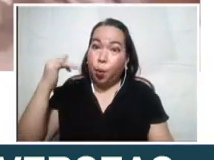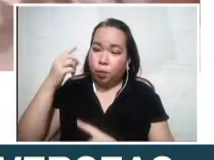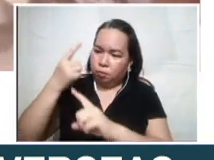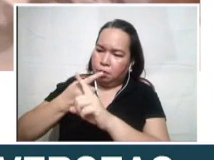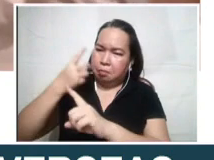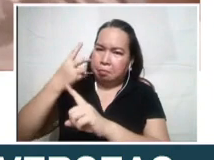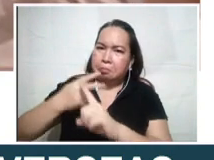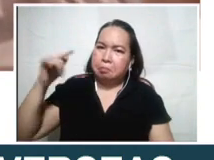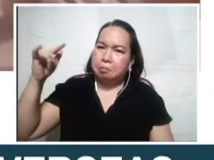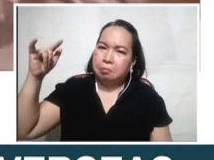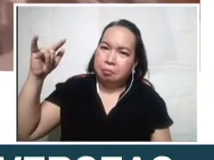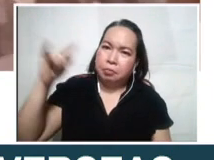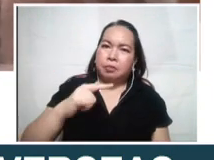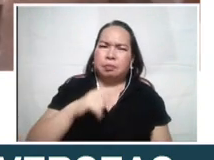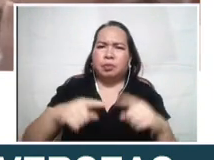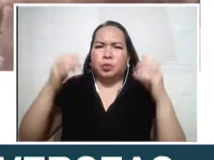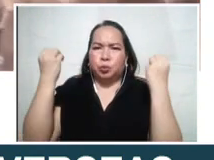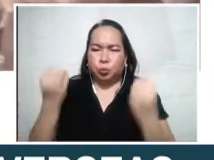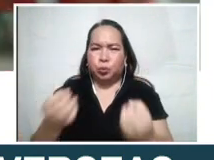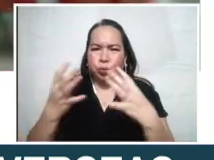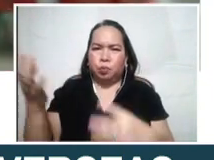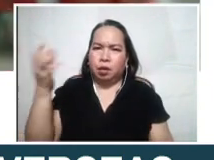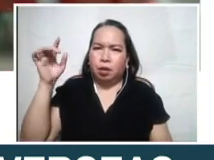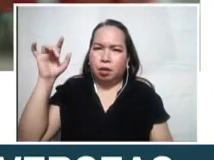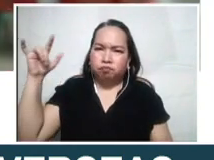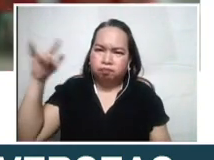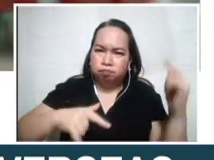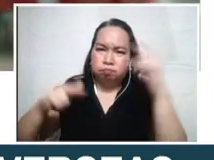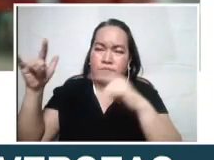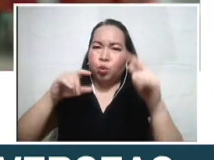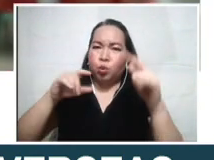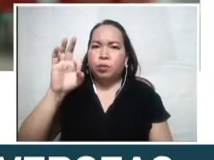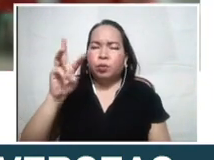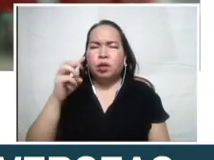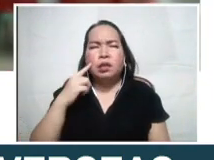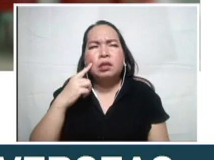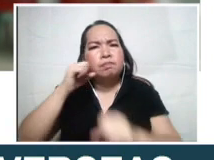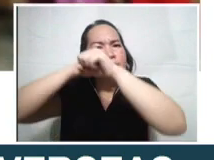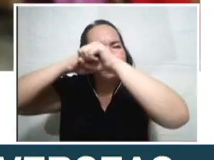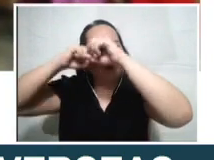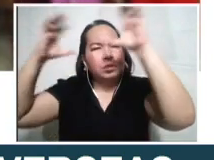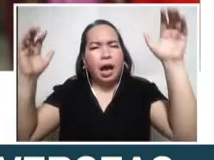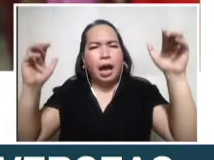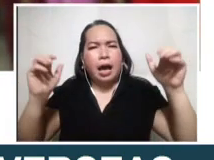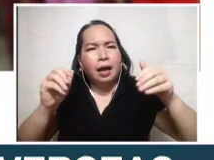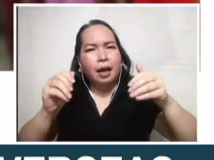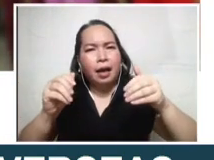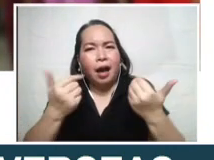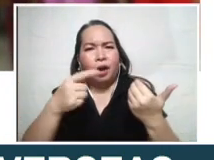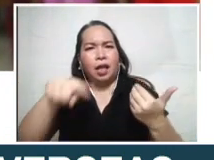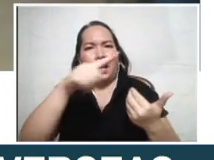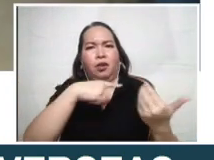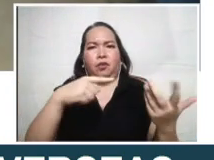That's a big surge of OFWs coming home. Now, sir, I'm just looking at how we're going to be able to accommodate them.